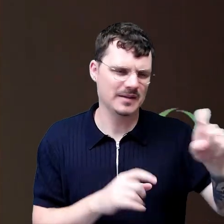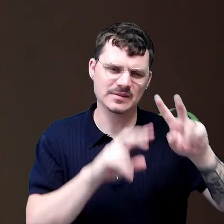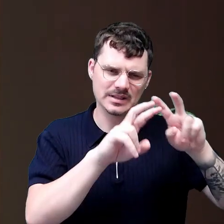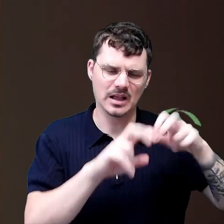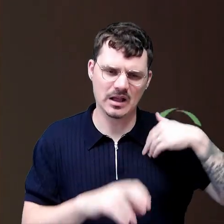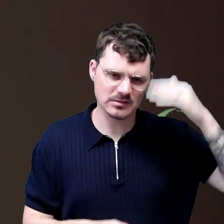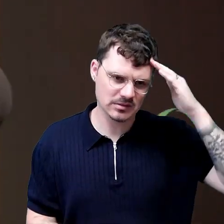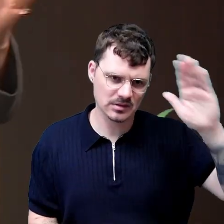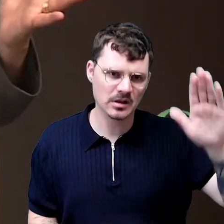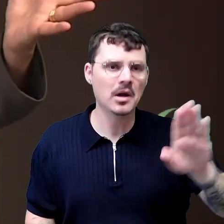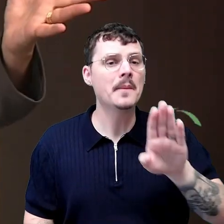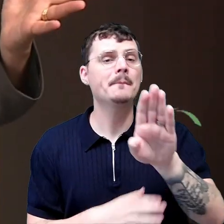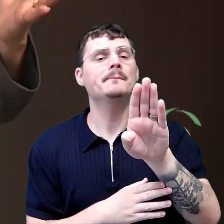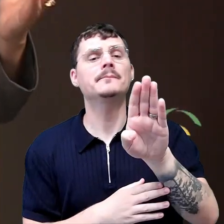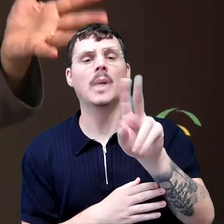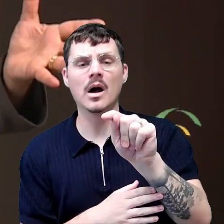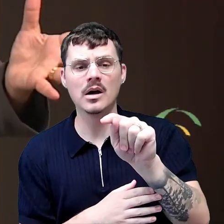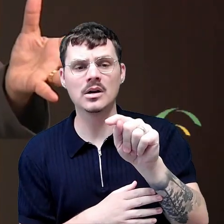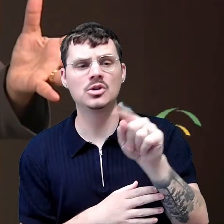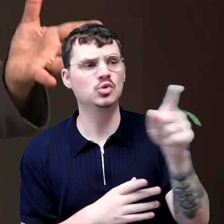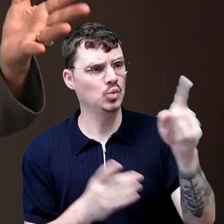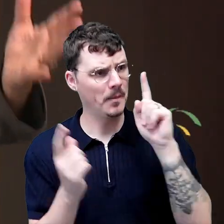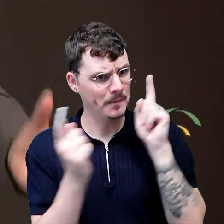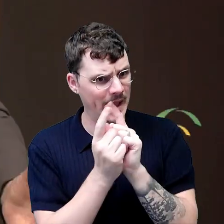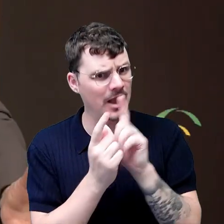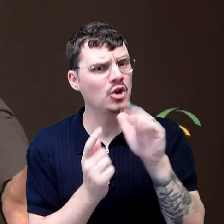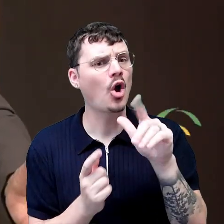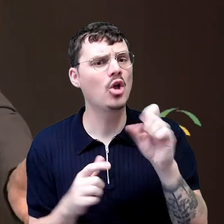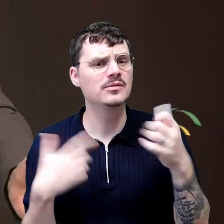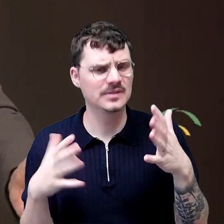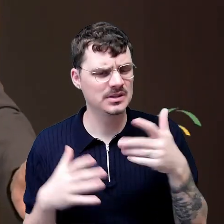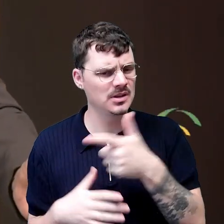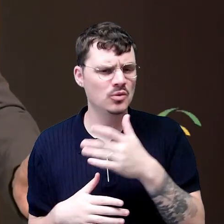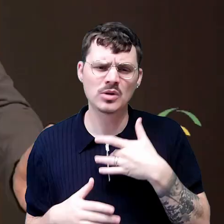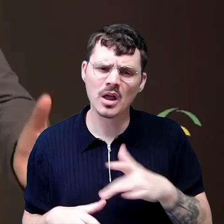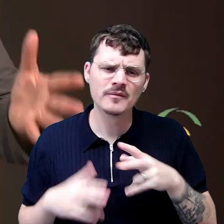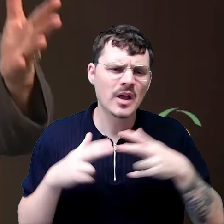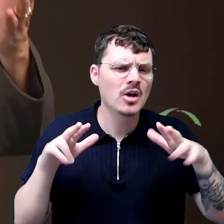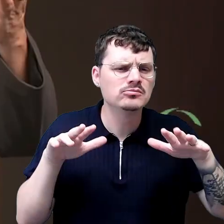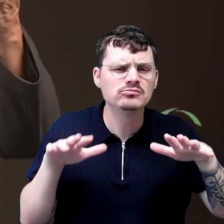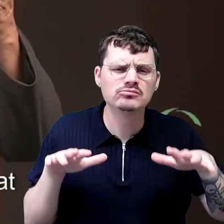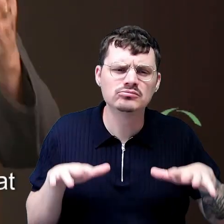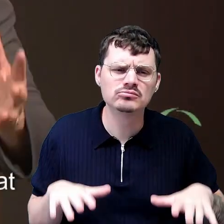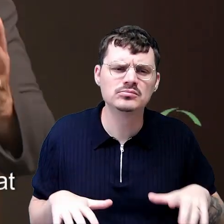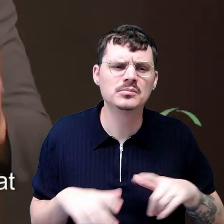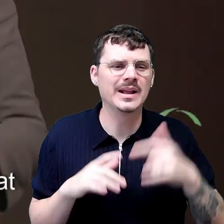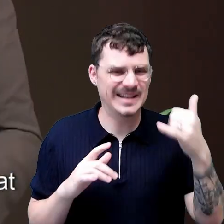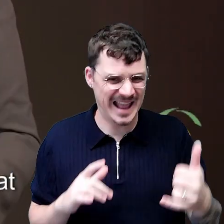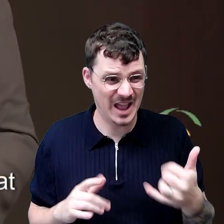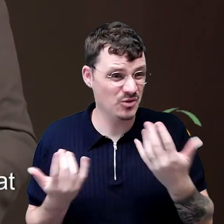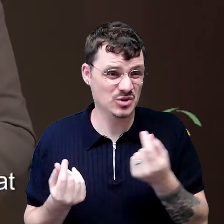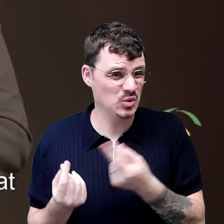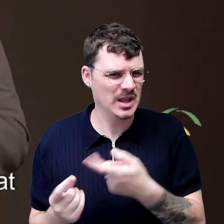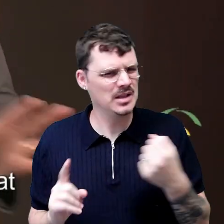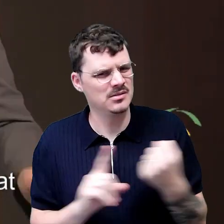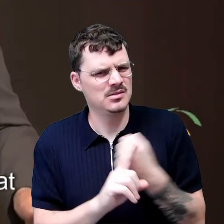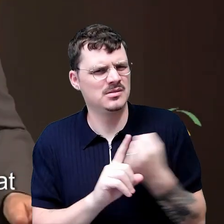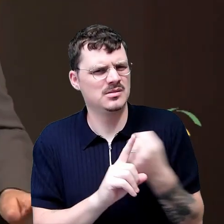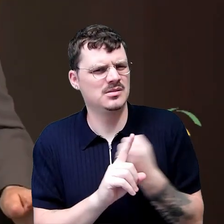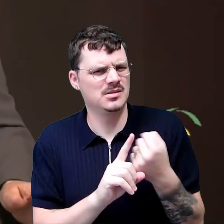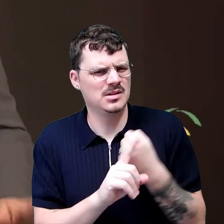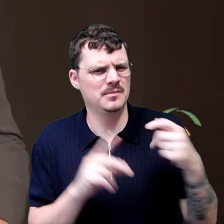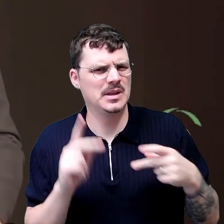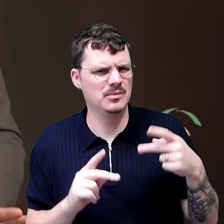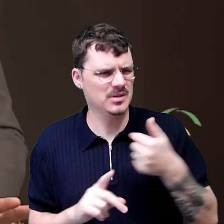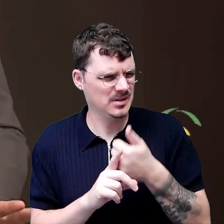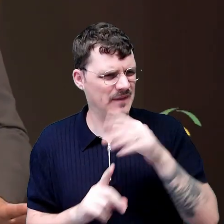kind of assessment. But you've met Carlos. Carlos is a peaceful guy, and he's beating people up, and he's never done that